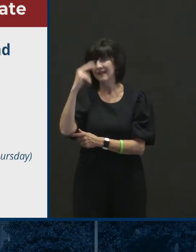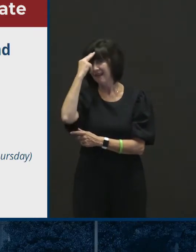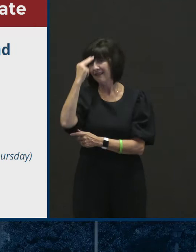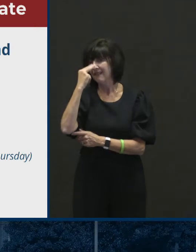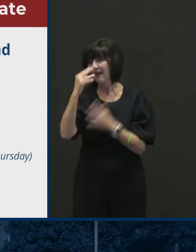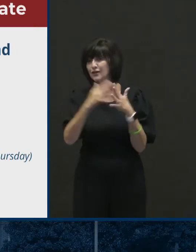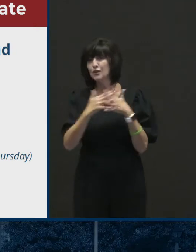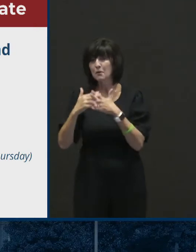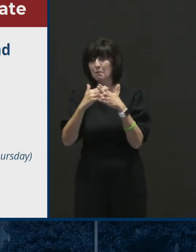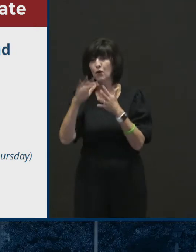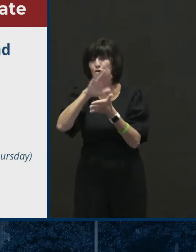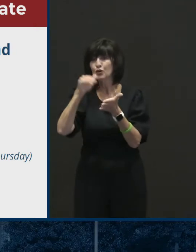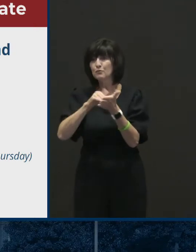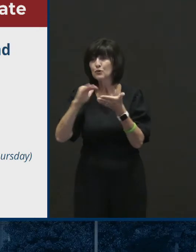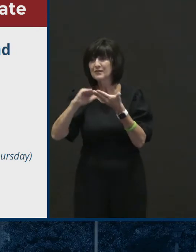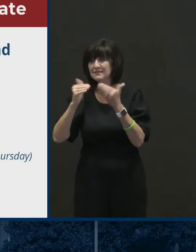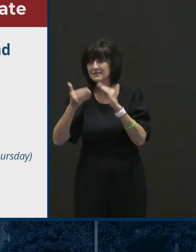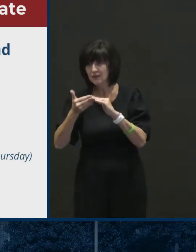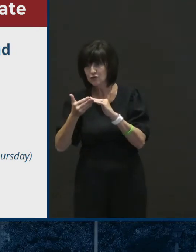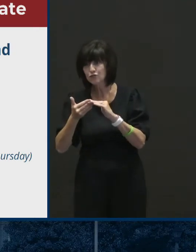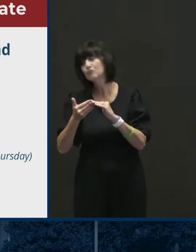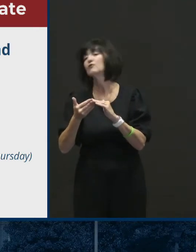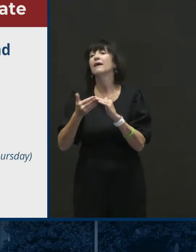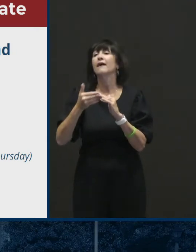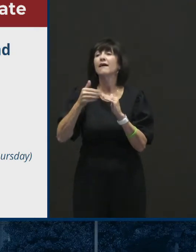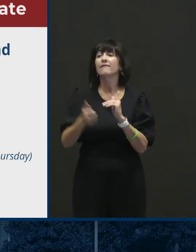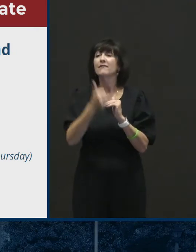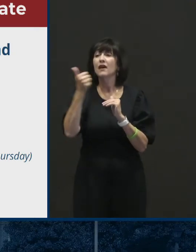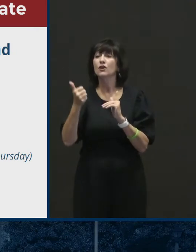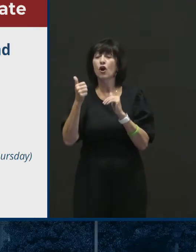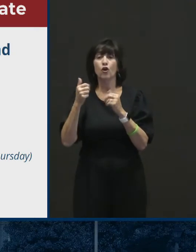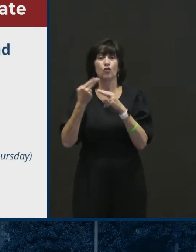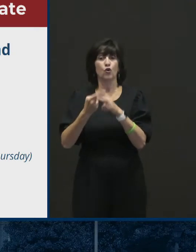is going to talk more about that when we're